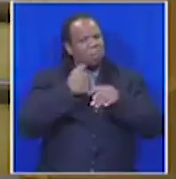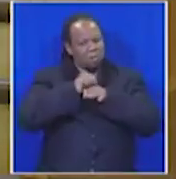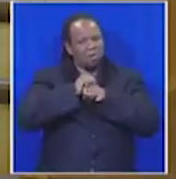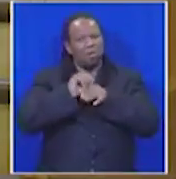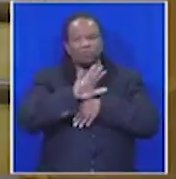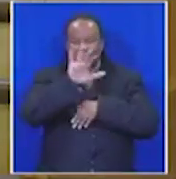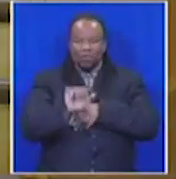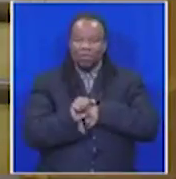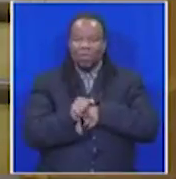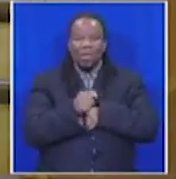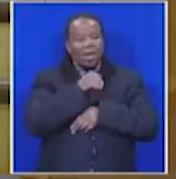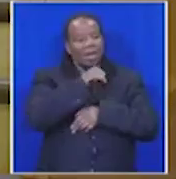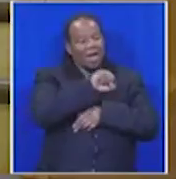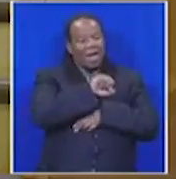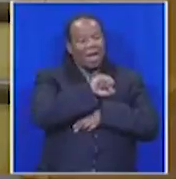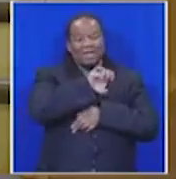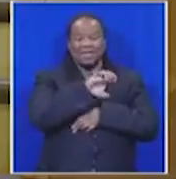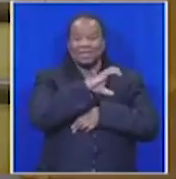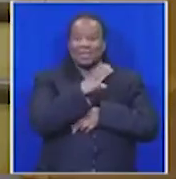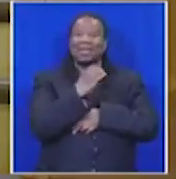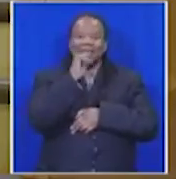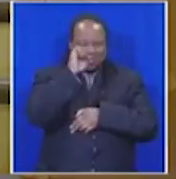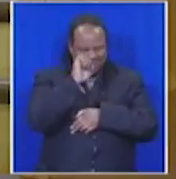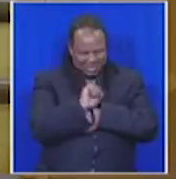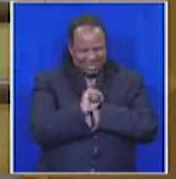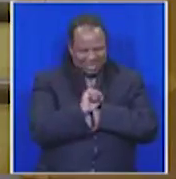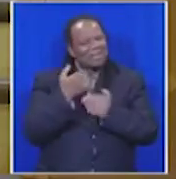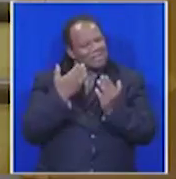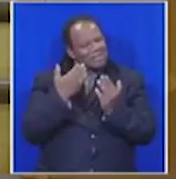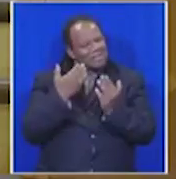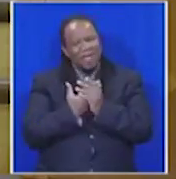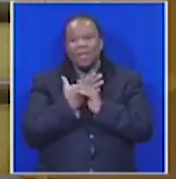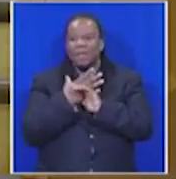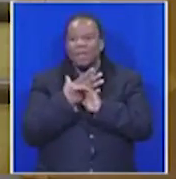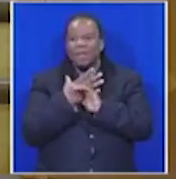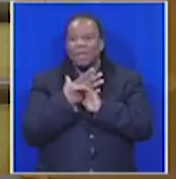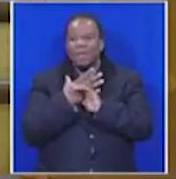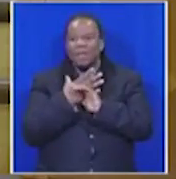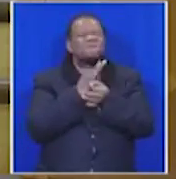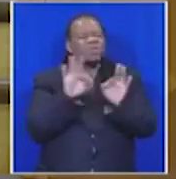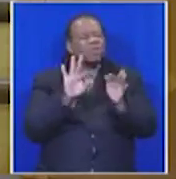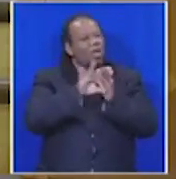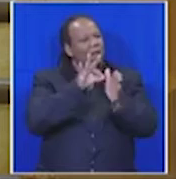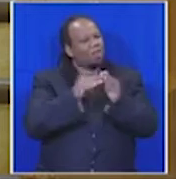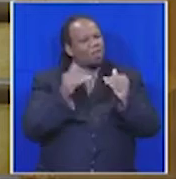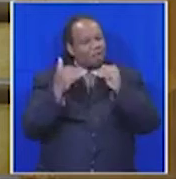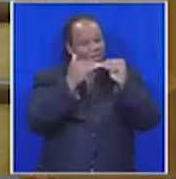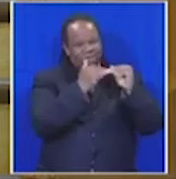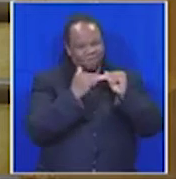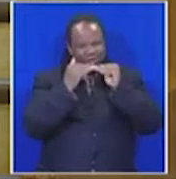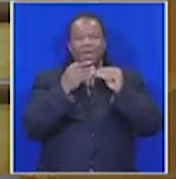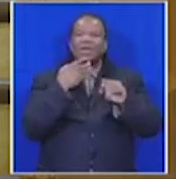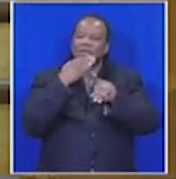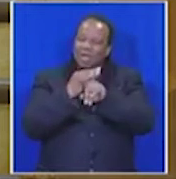electoral commission, although not without its faults, can conduct elections that are free and for the most part fair, and generate results that